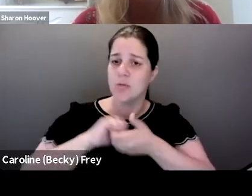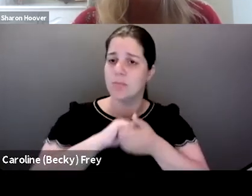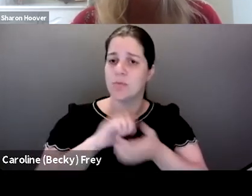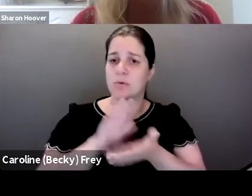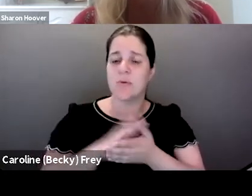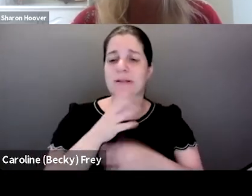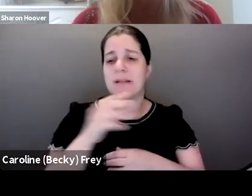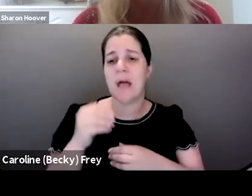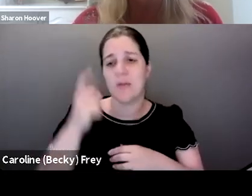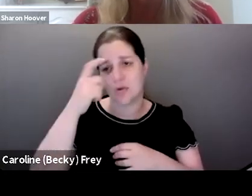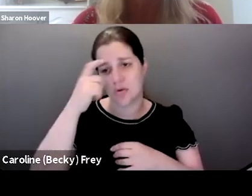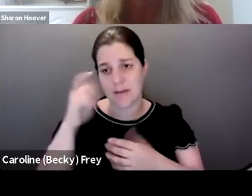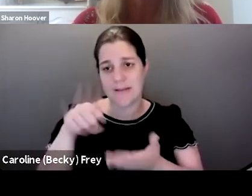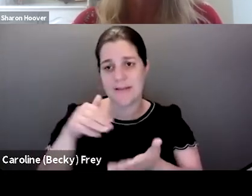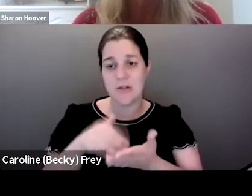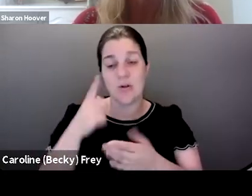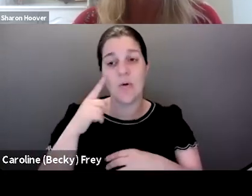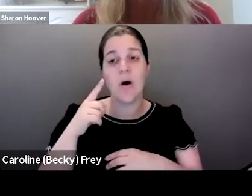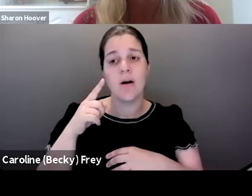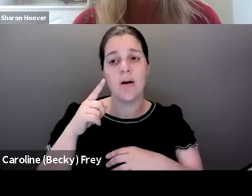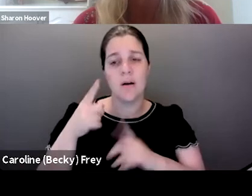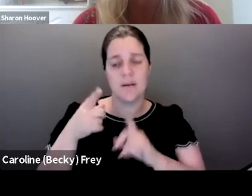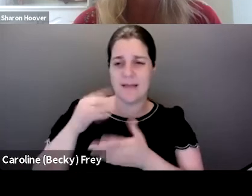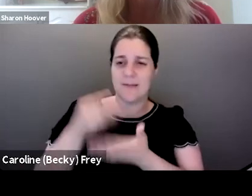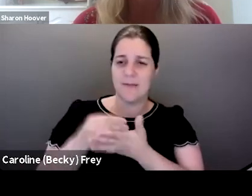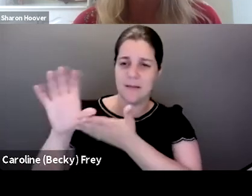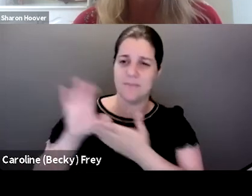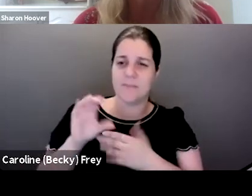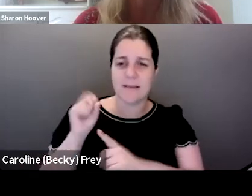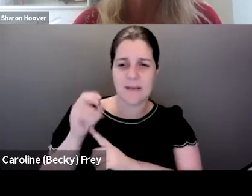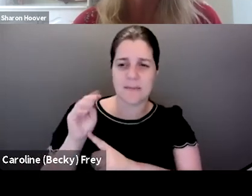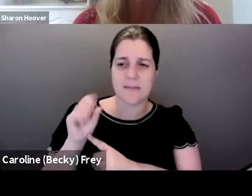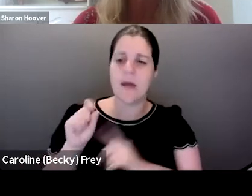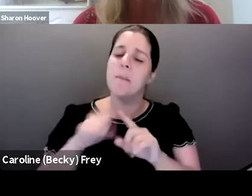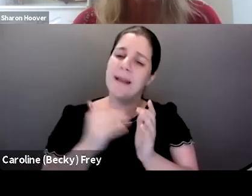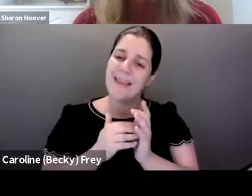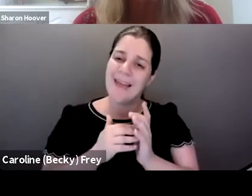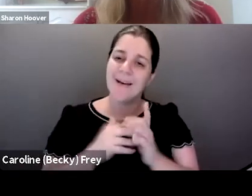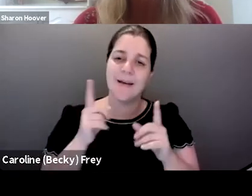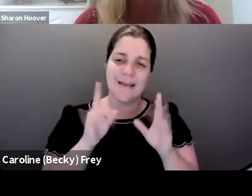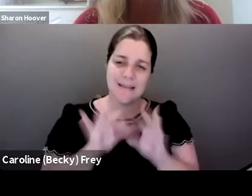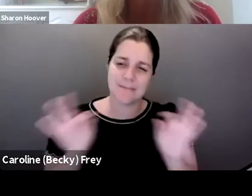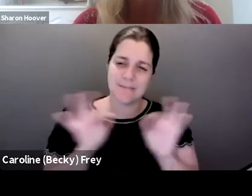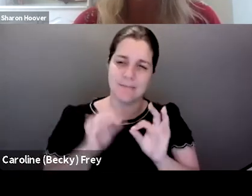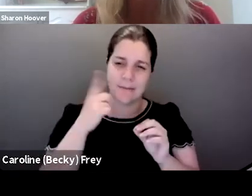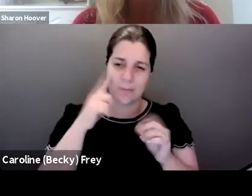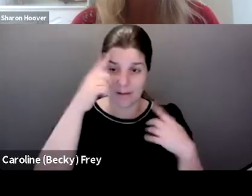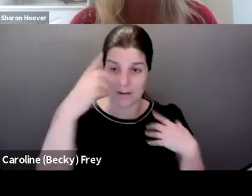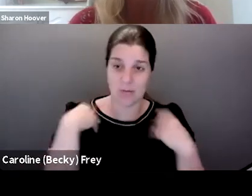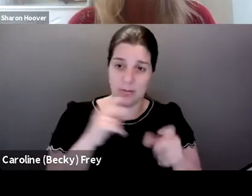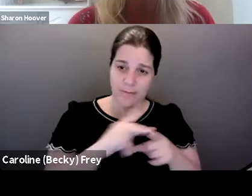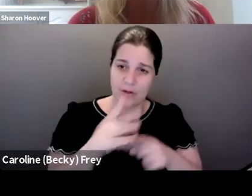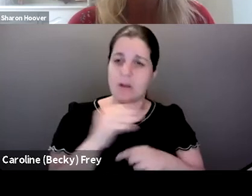SAMHSA. And it's increasingly evident to educators and to the mental health field that for all students to feel safe and supported